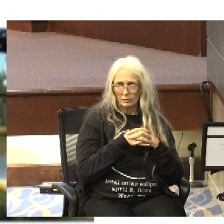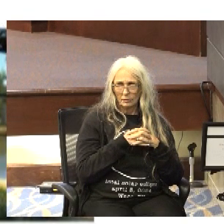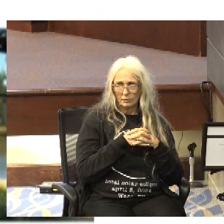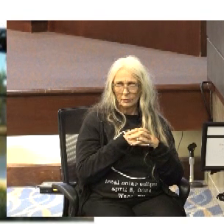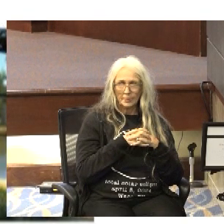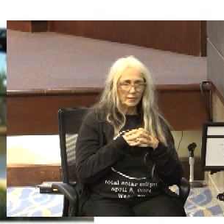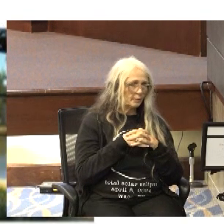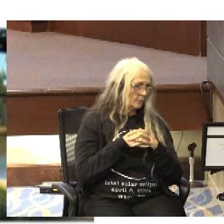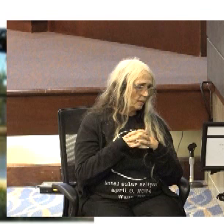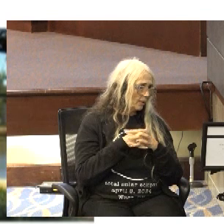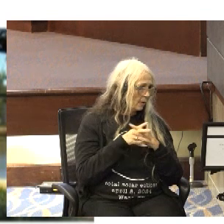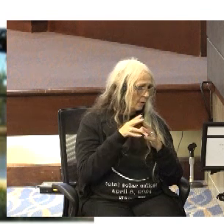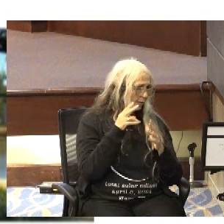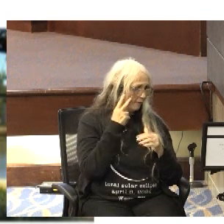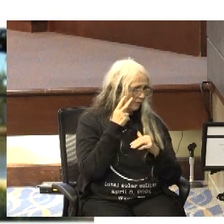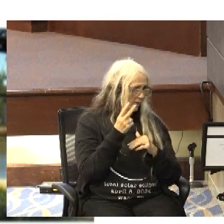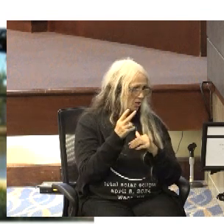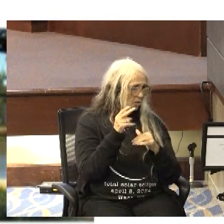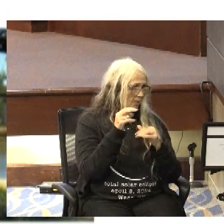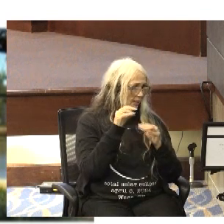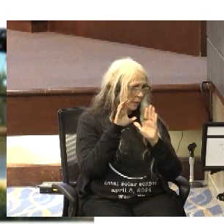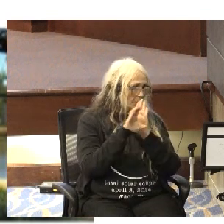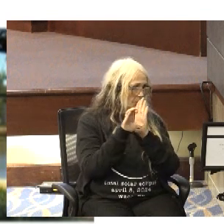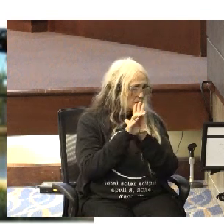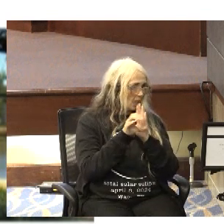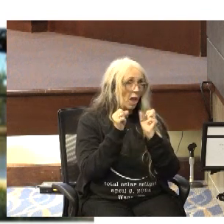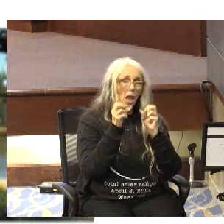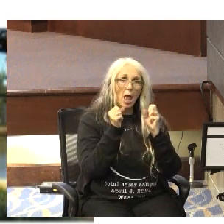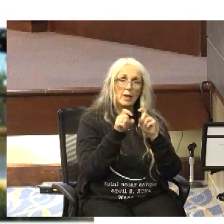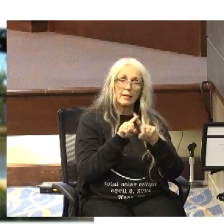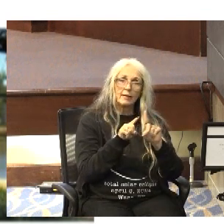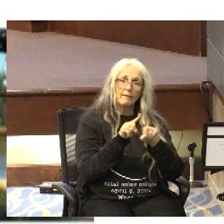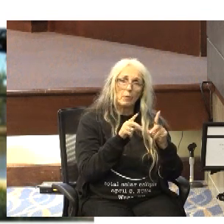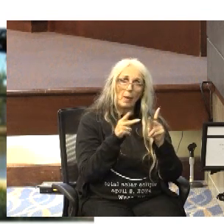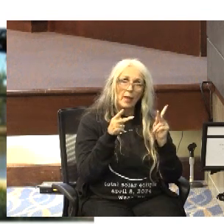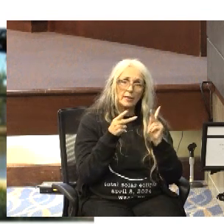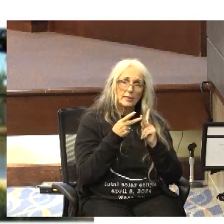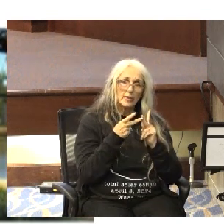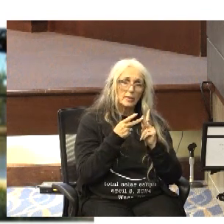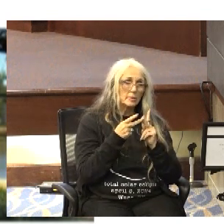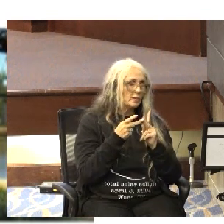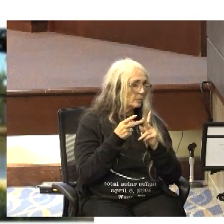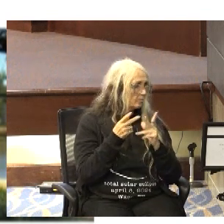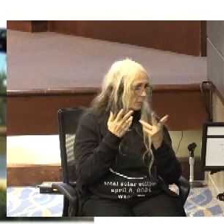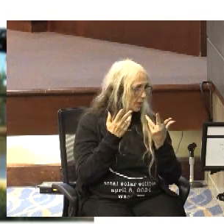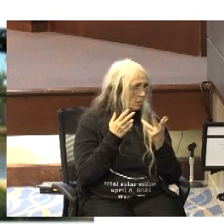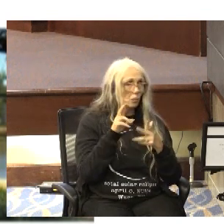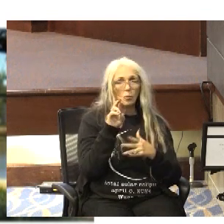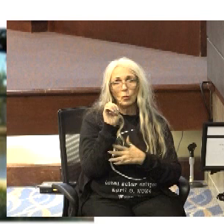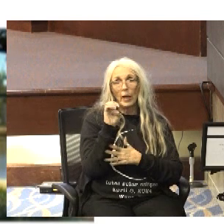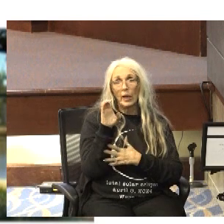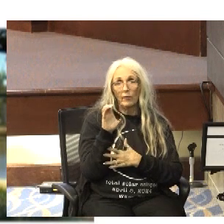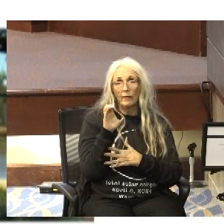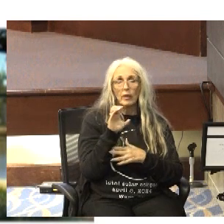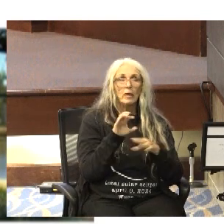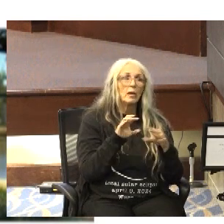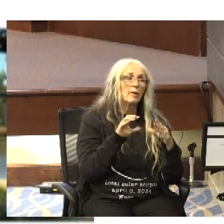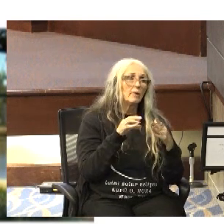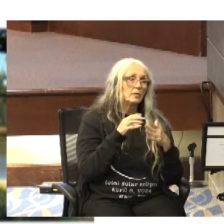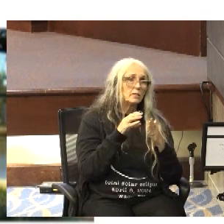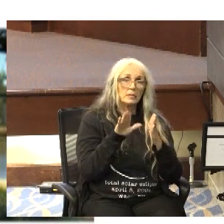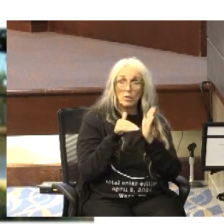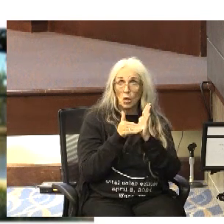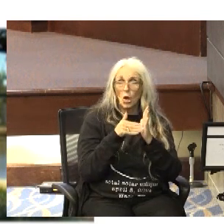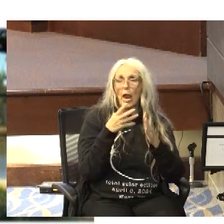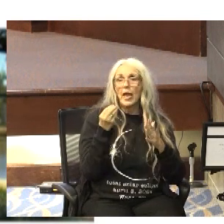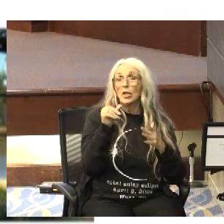Some vision images for lots of the different places that we'll make within there and recreation centers. Trails are a huge part of what